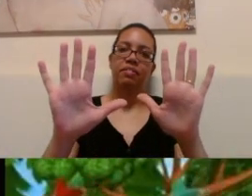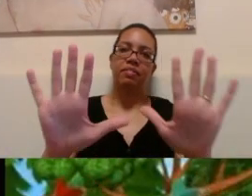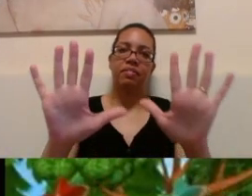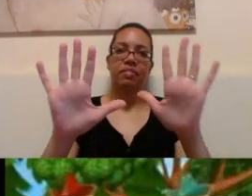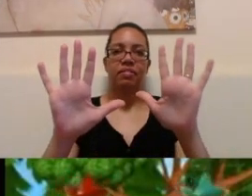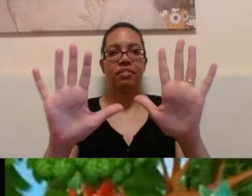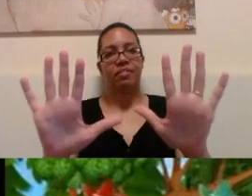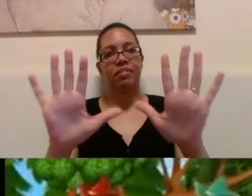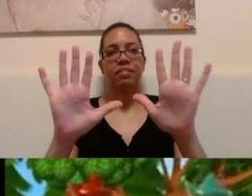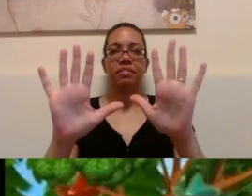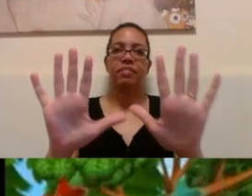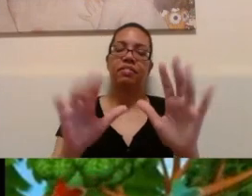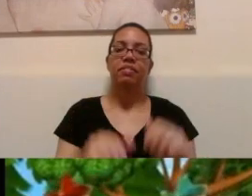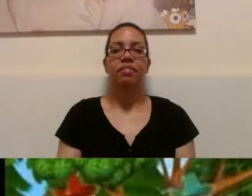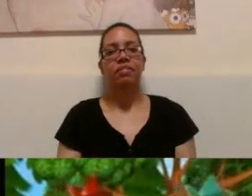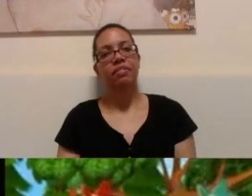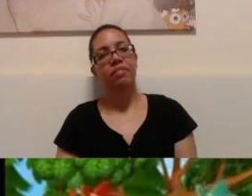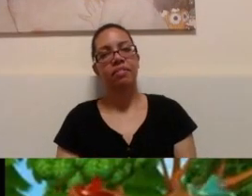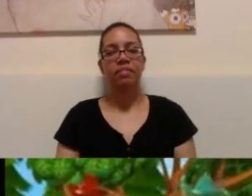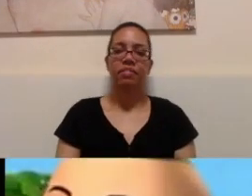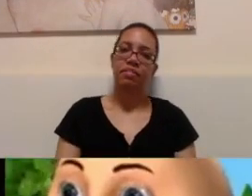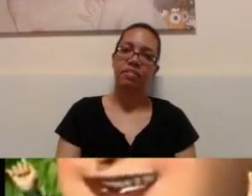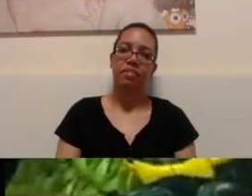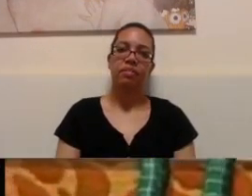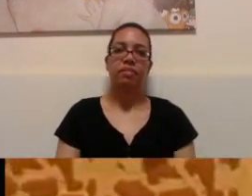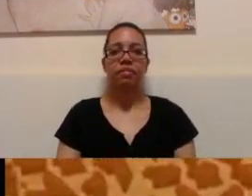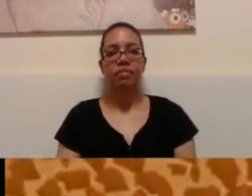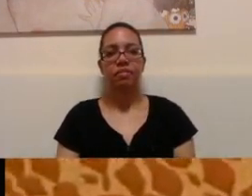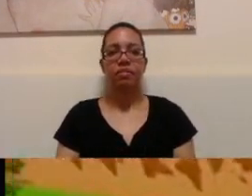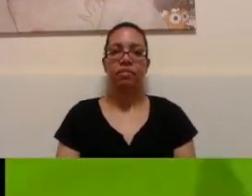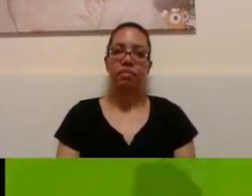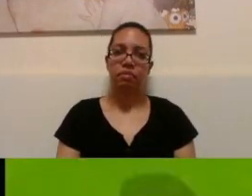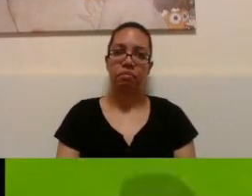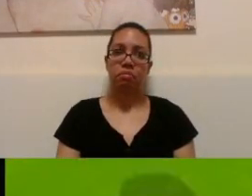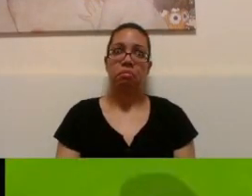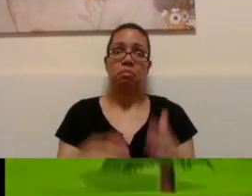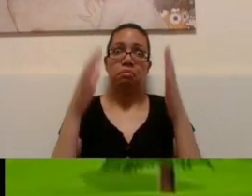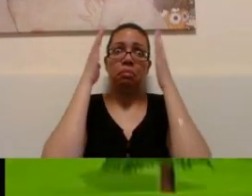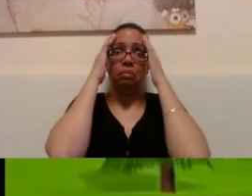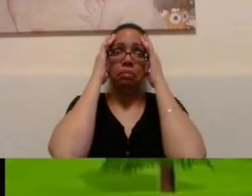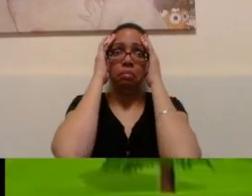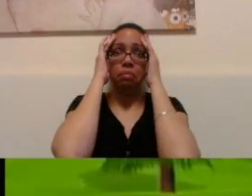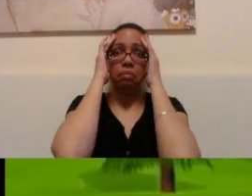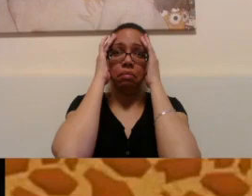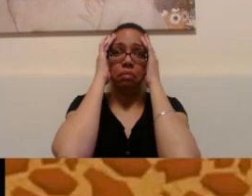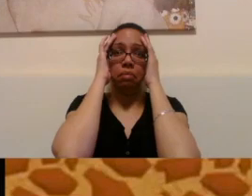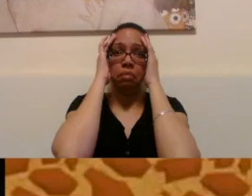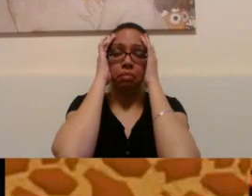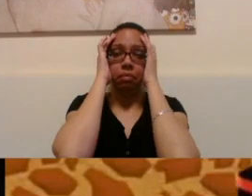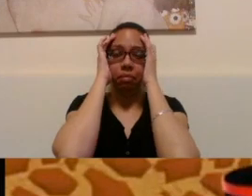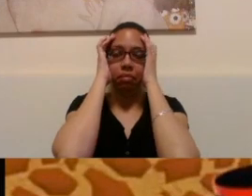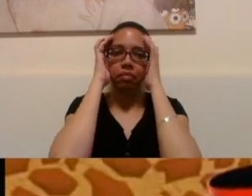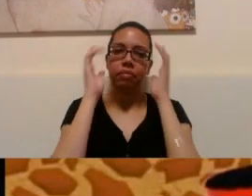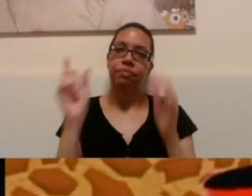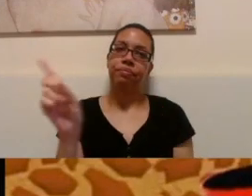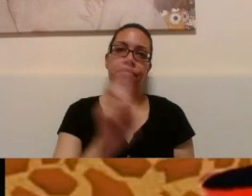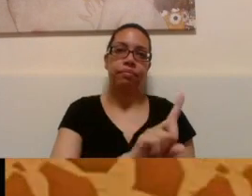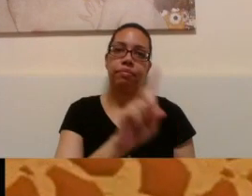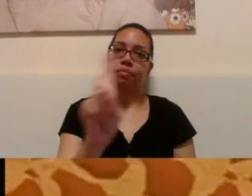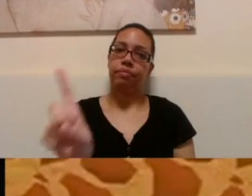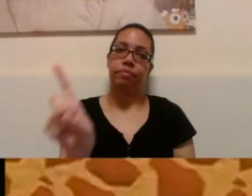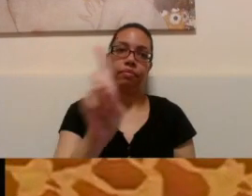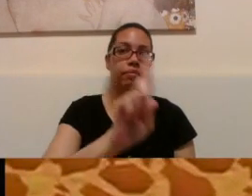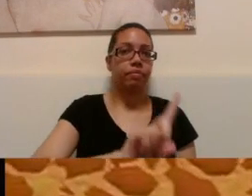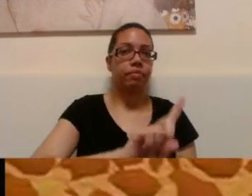Ten Humpty Dumpty sat on a wall. One Humpty Dumpty had a great fall. All the king's horses and all the king's